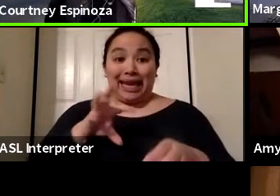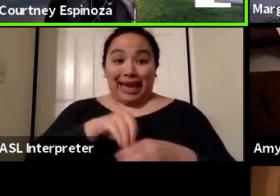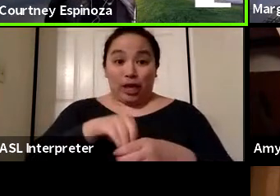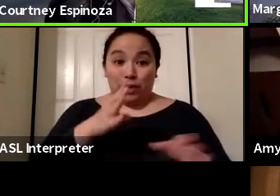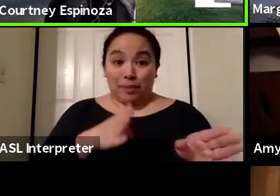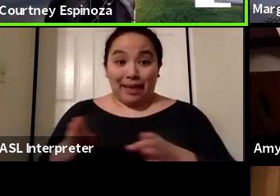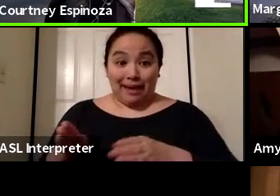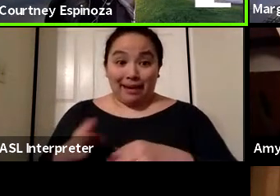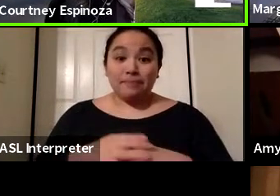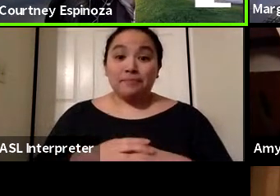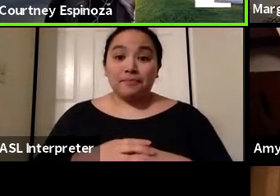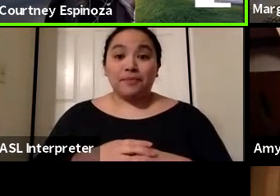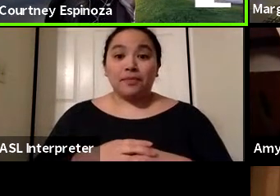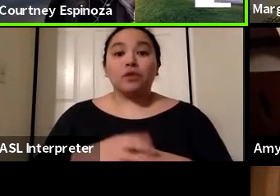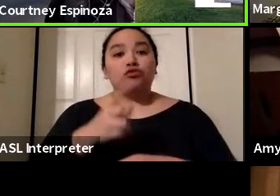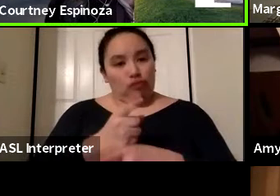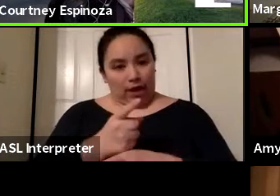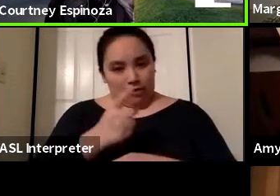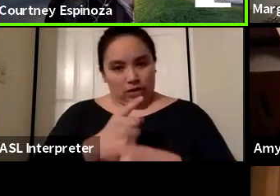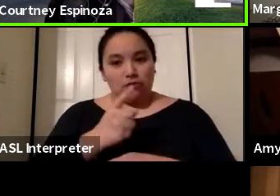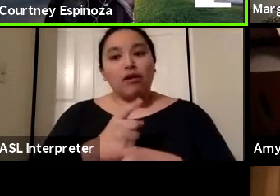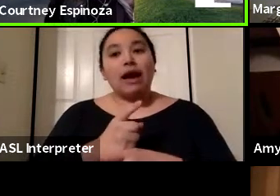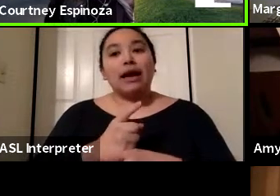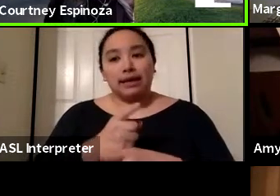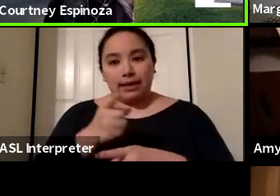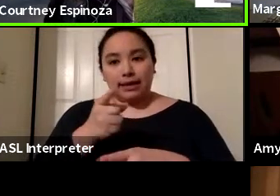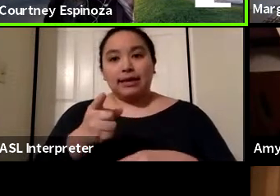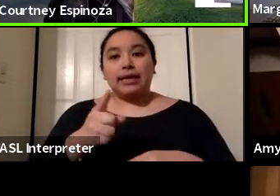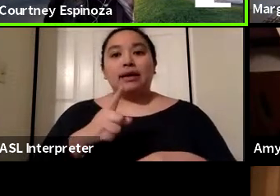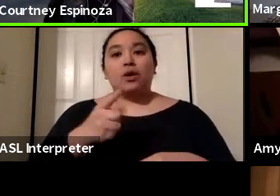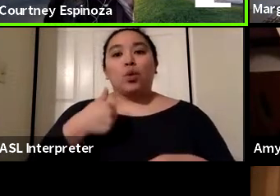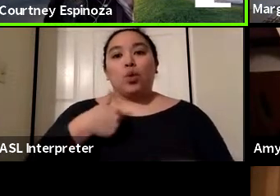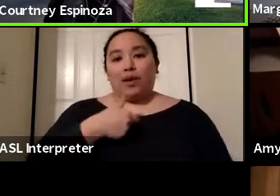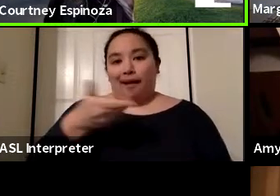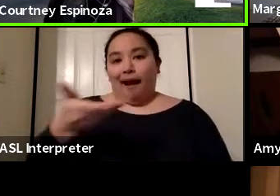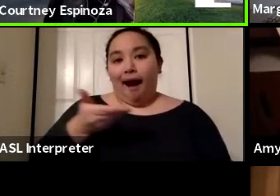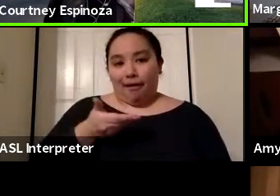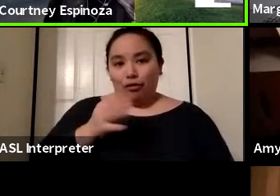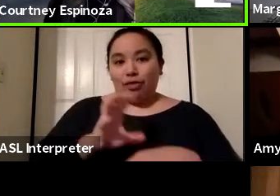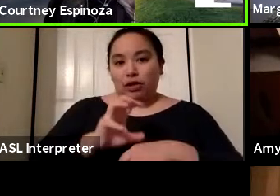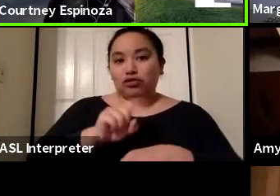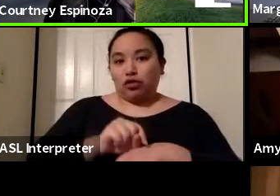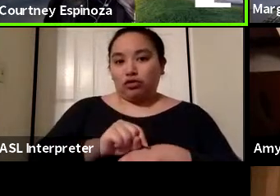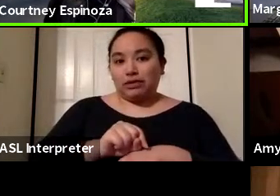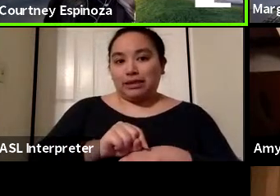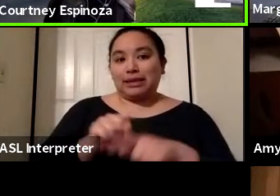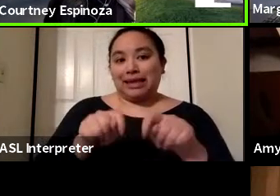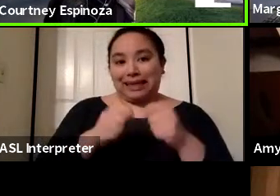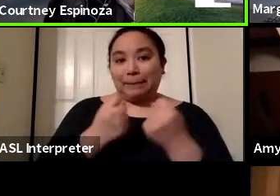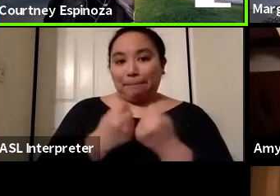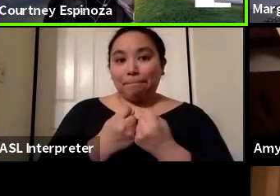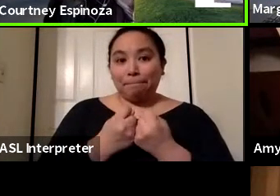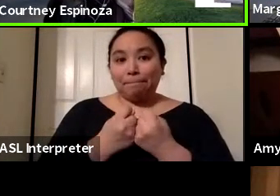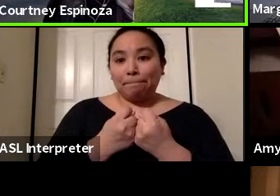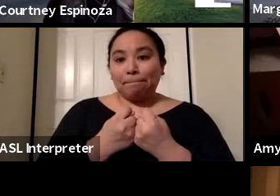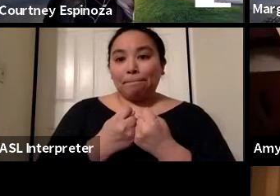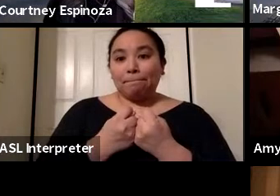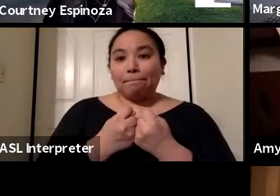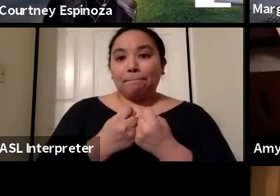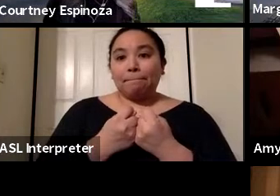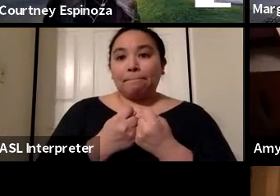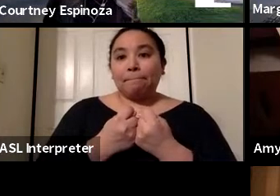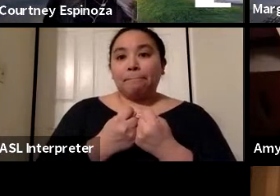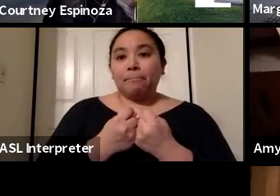they are, you're right, they are a hired consultant or hired team that will